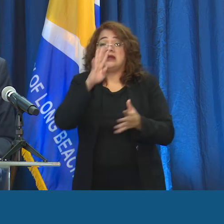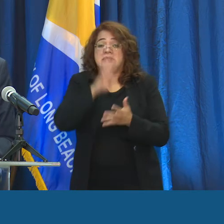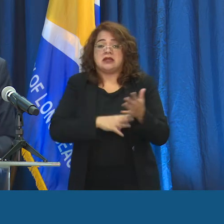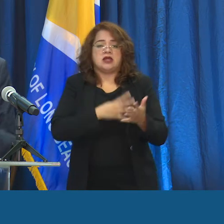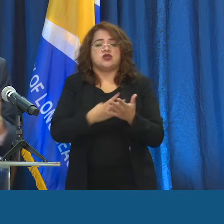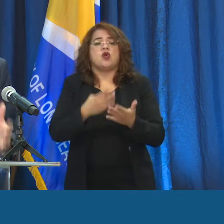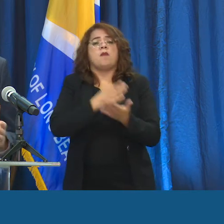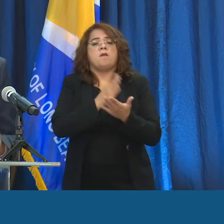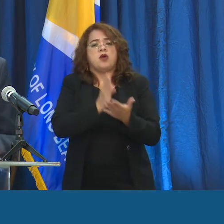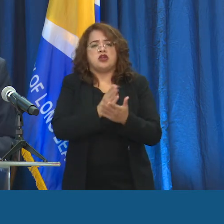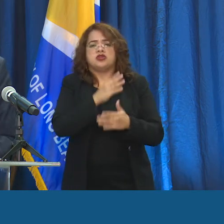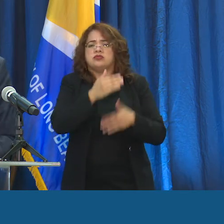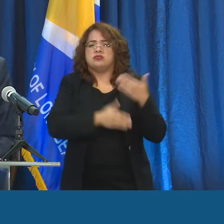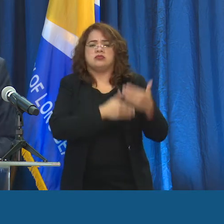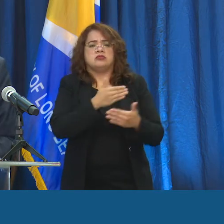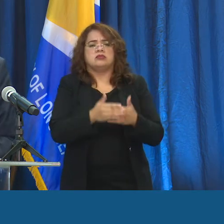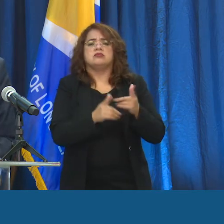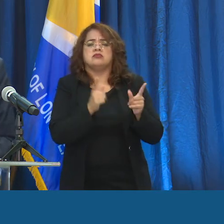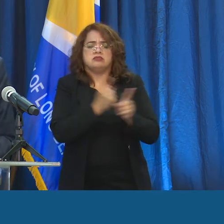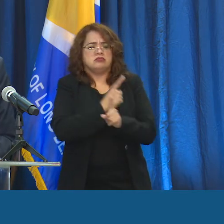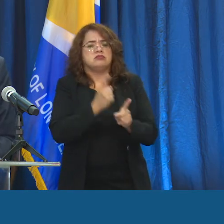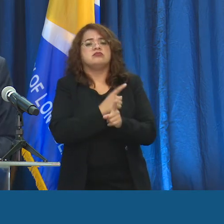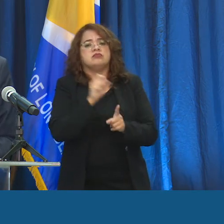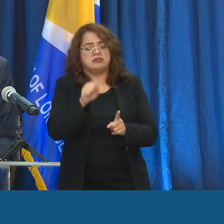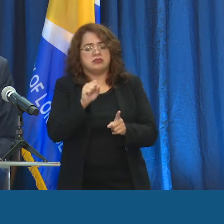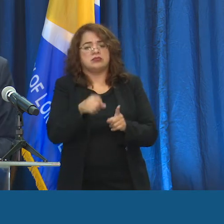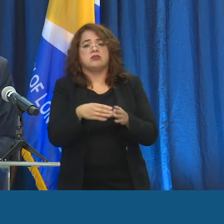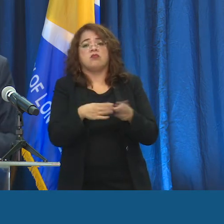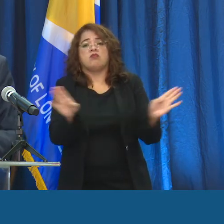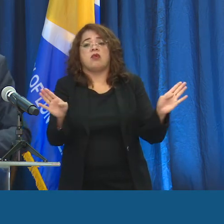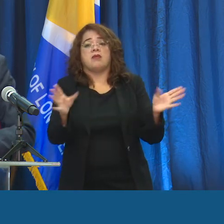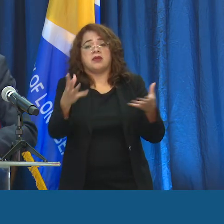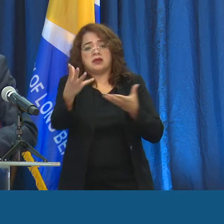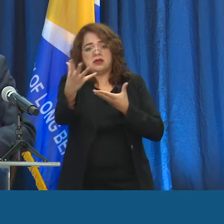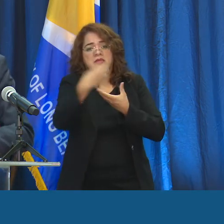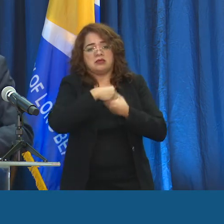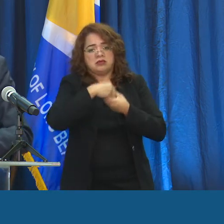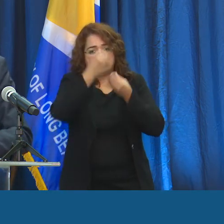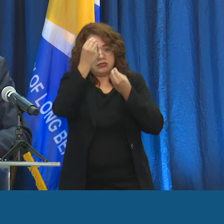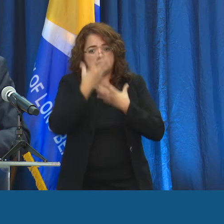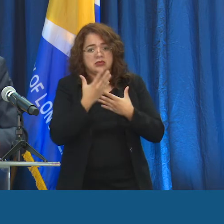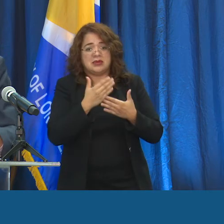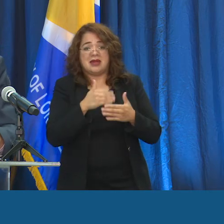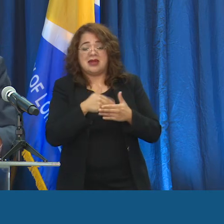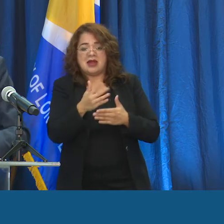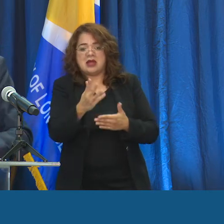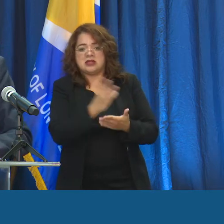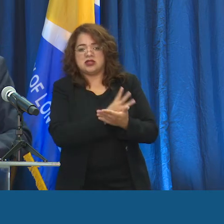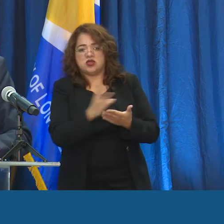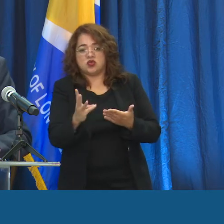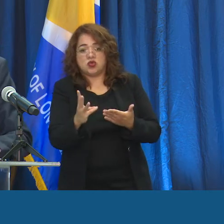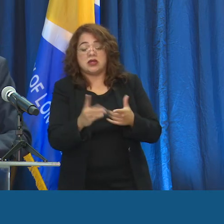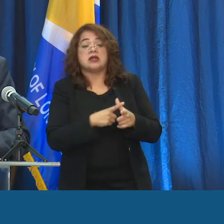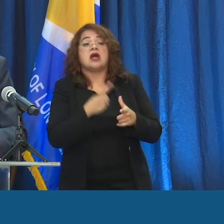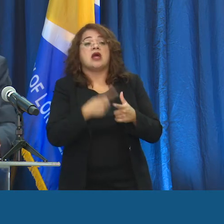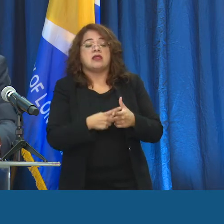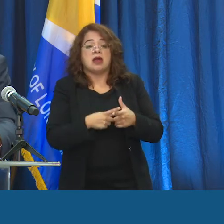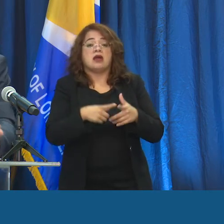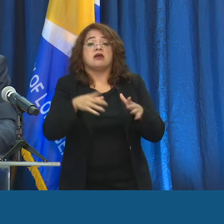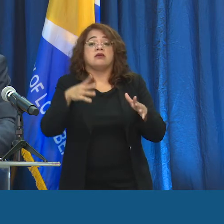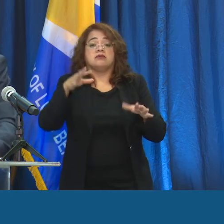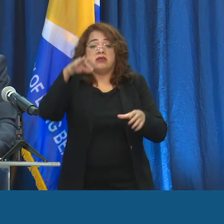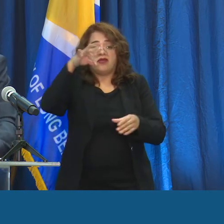budget process now and get that full amount of public input over the next 6 weeks, and it all needs to be adopted no later